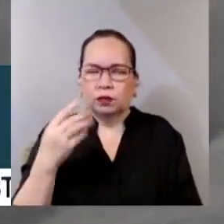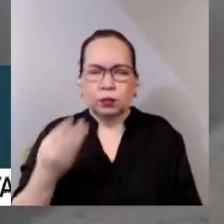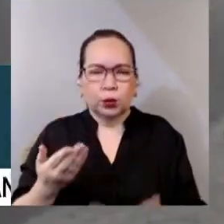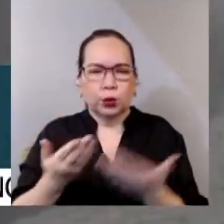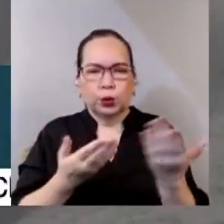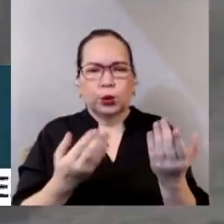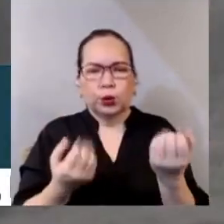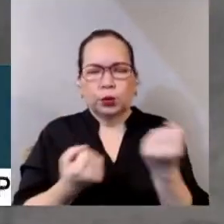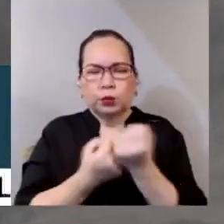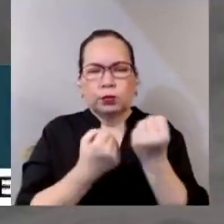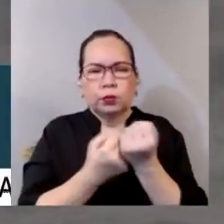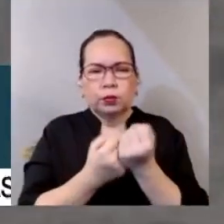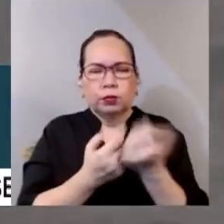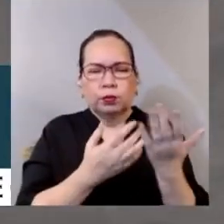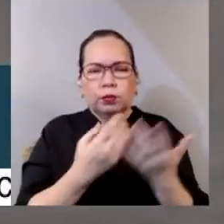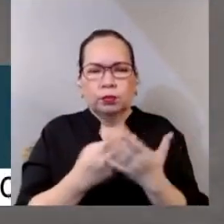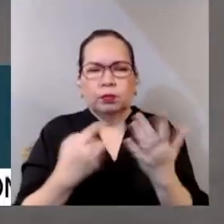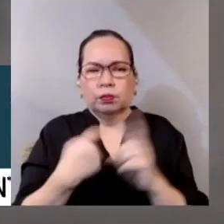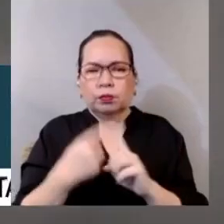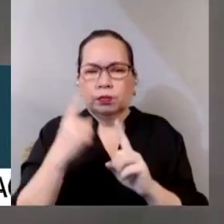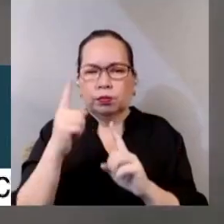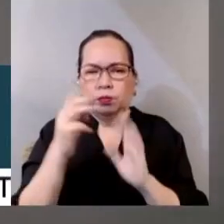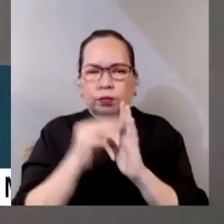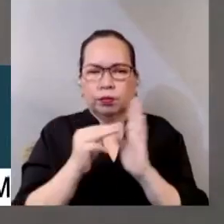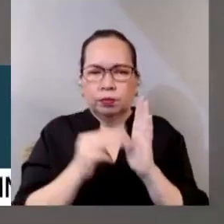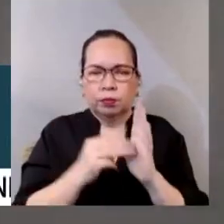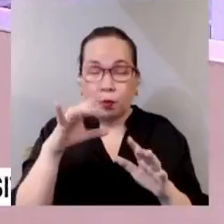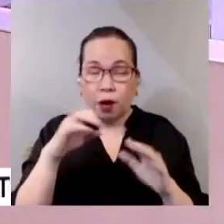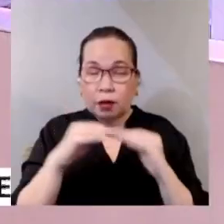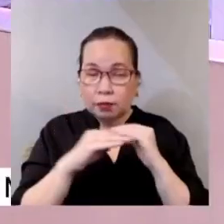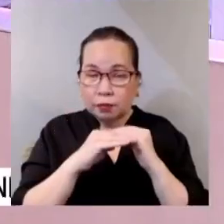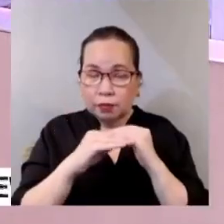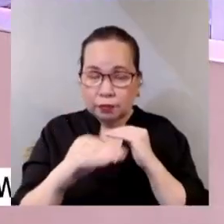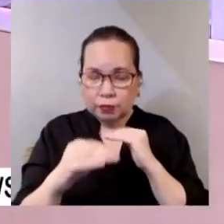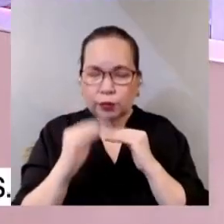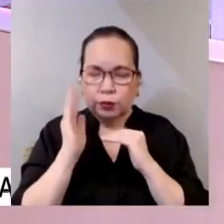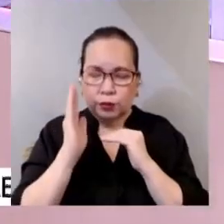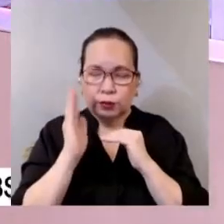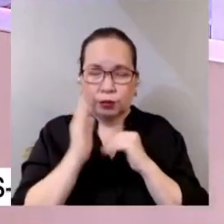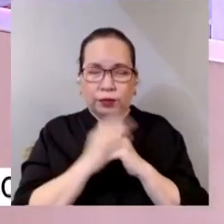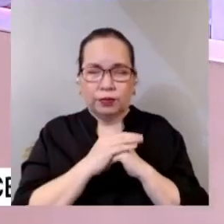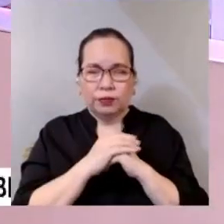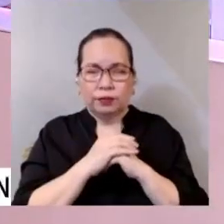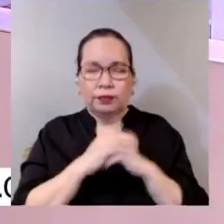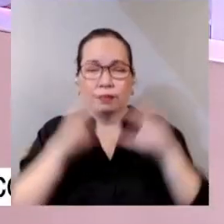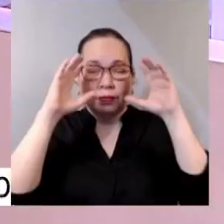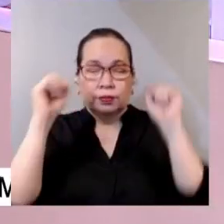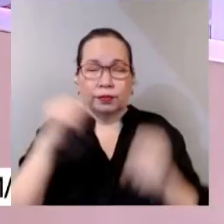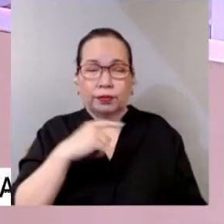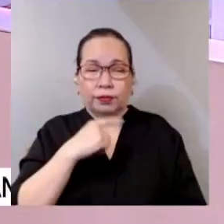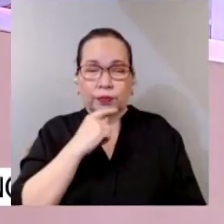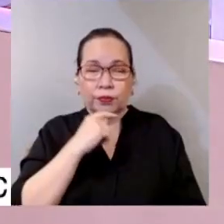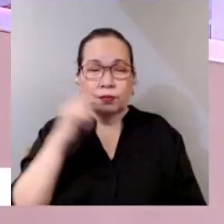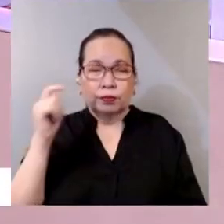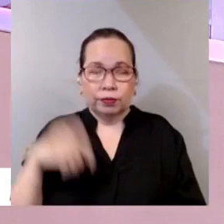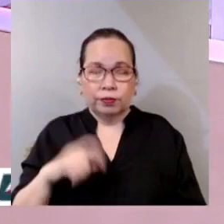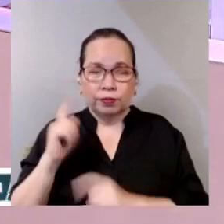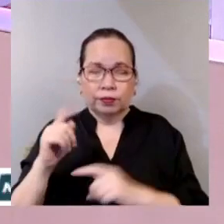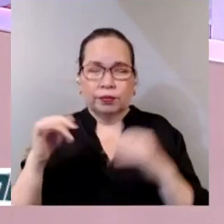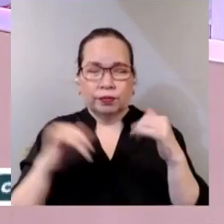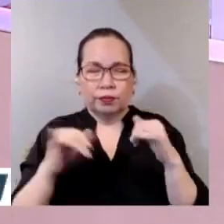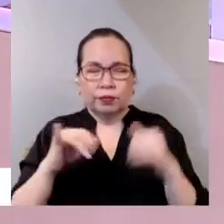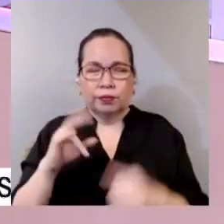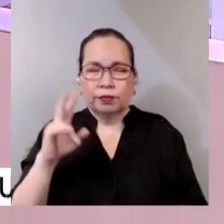some 1 million Ukrainian refugees. Ukrainian President Volodymyr Zelensky attends a meeting of the United Nations